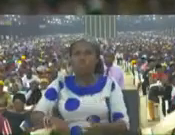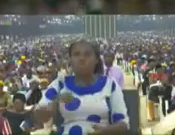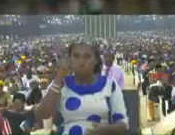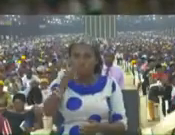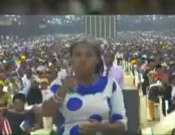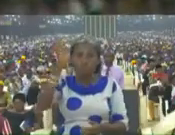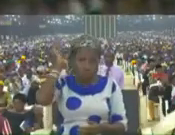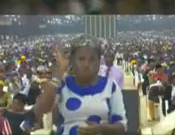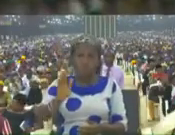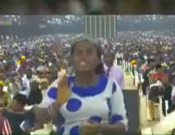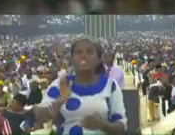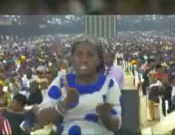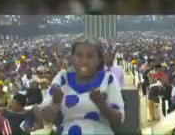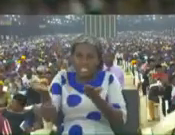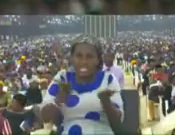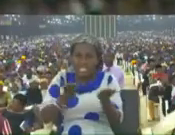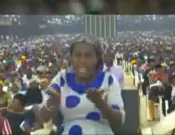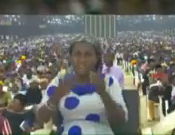me.